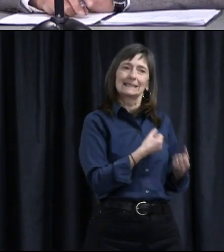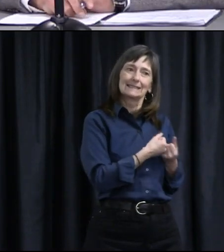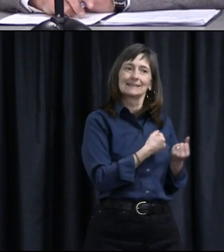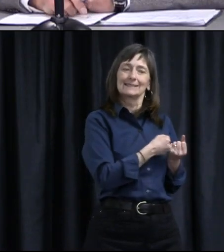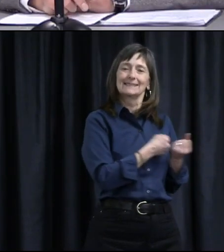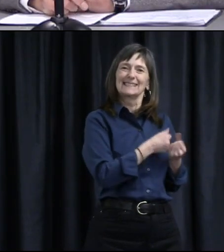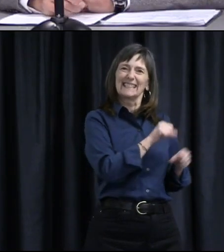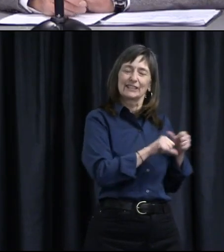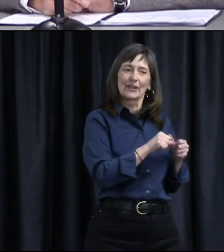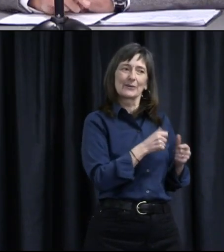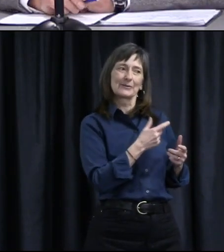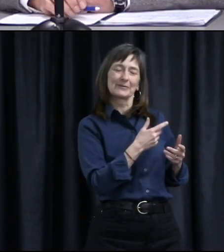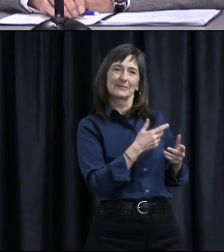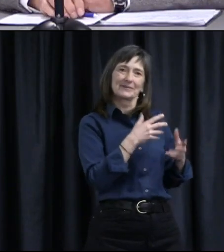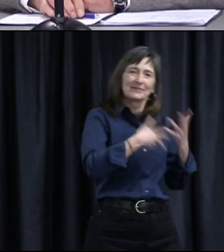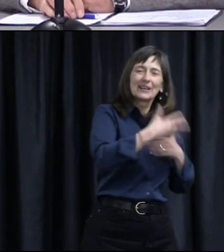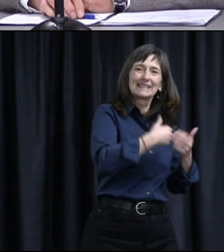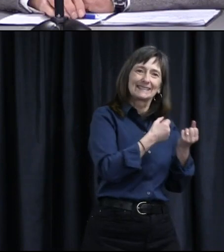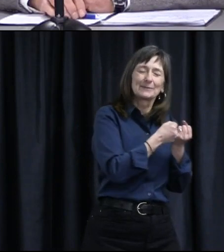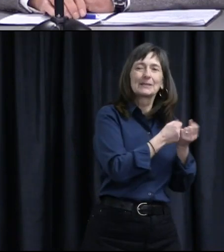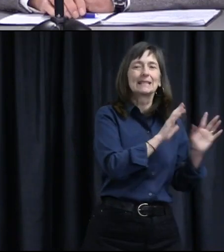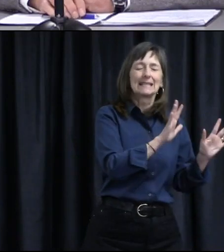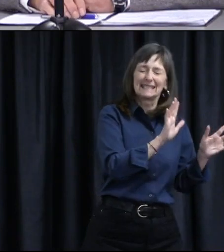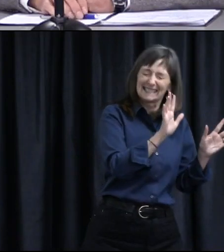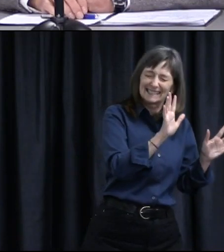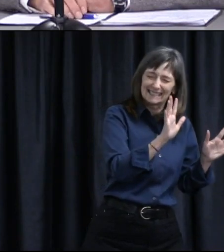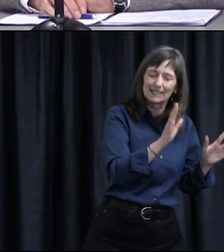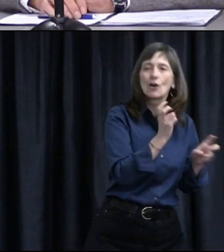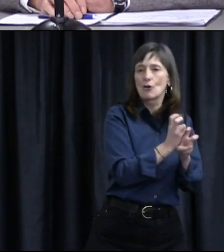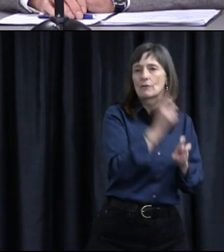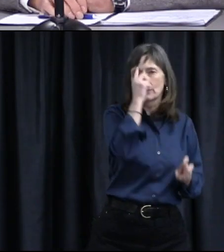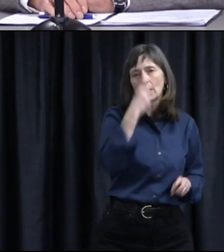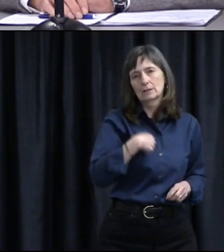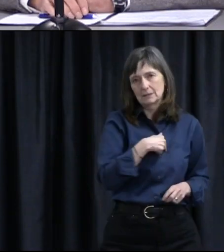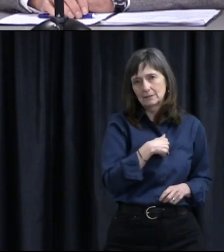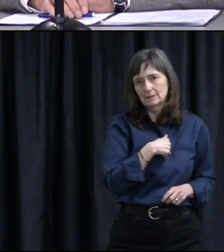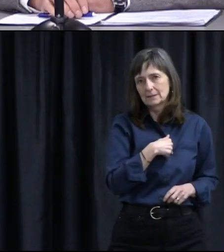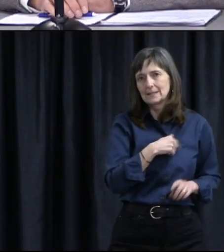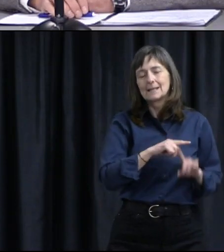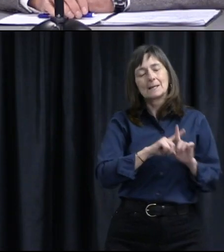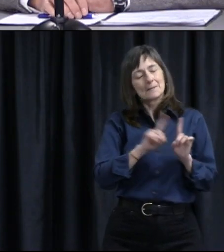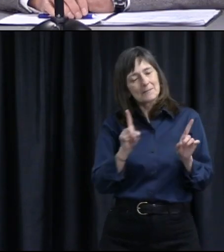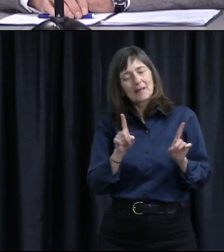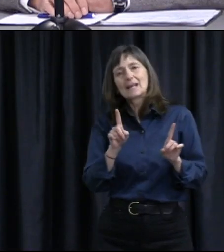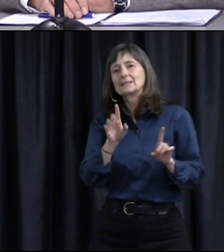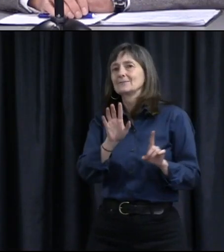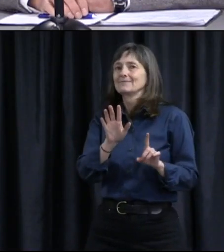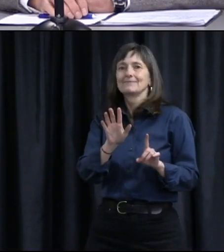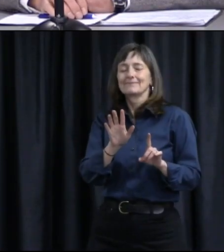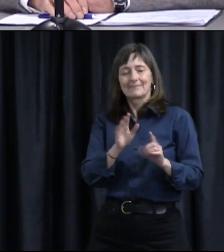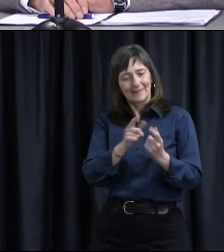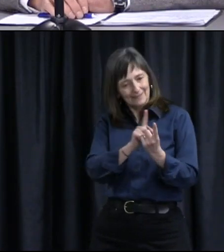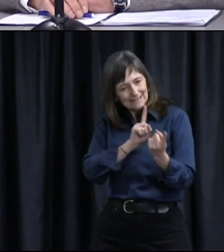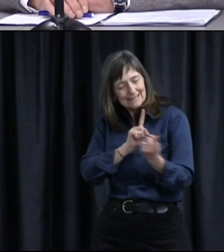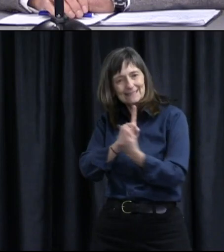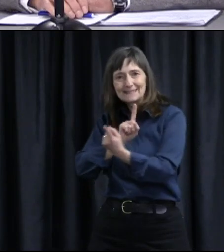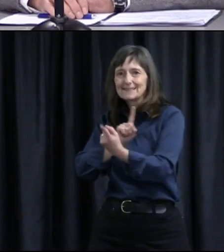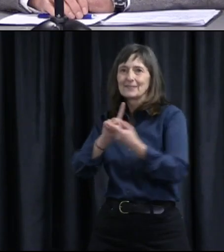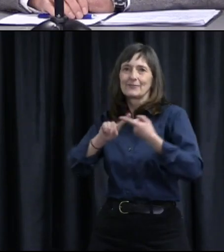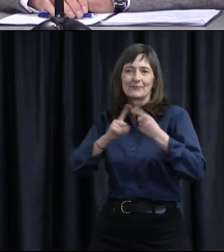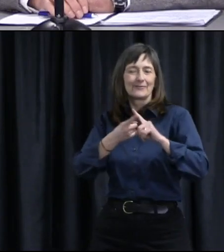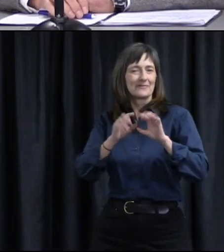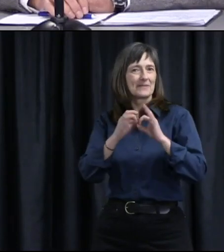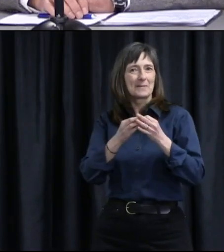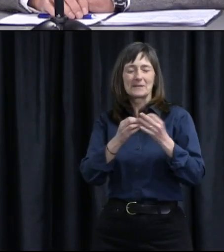we're famous for, but we need to turn it round so that we put a distance between ourselves and our friends and family